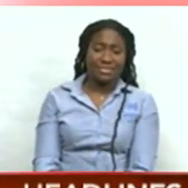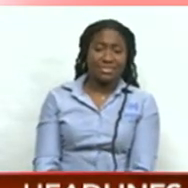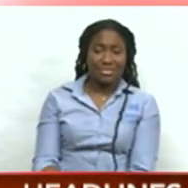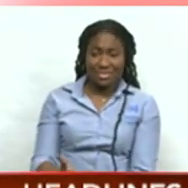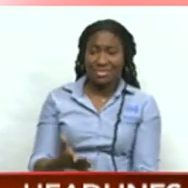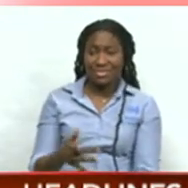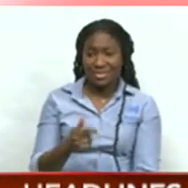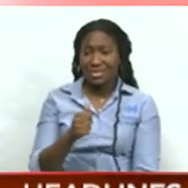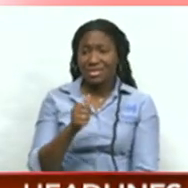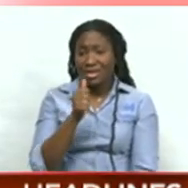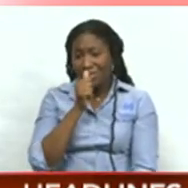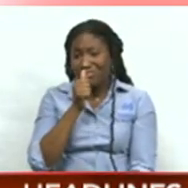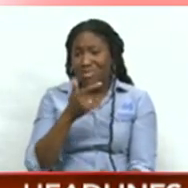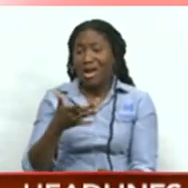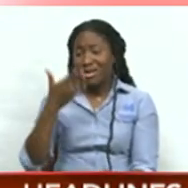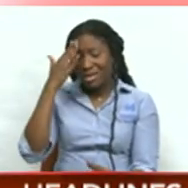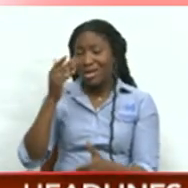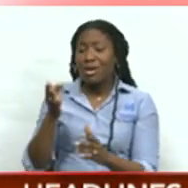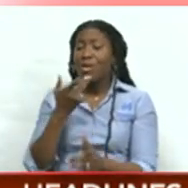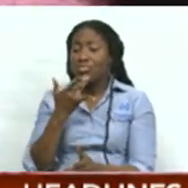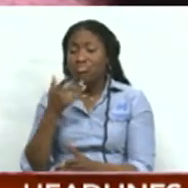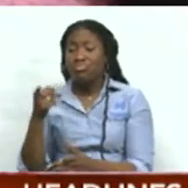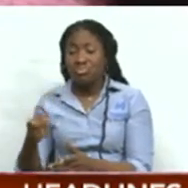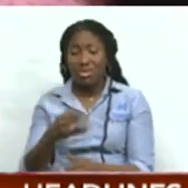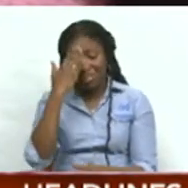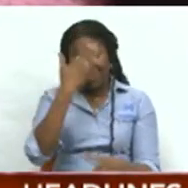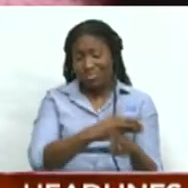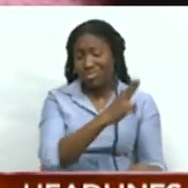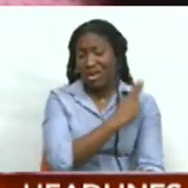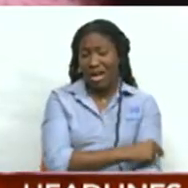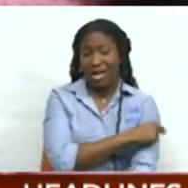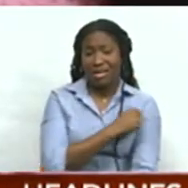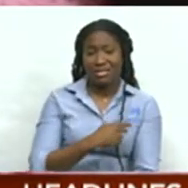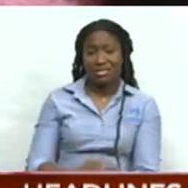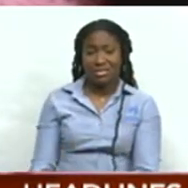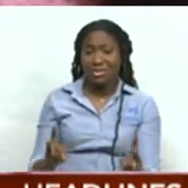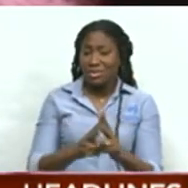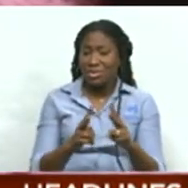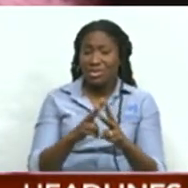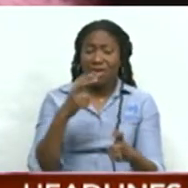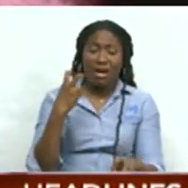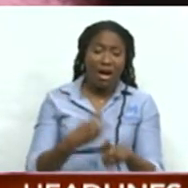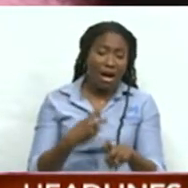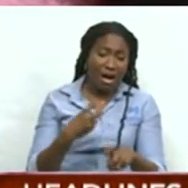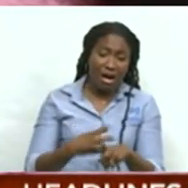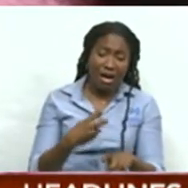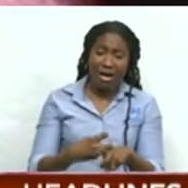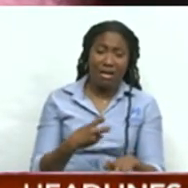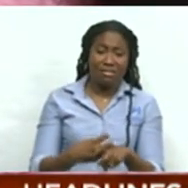people to the private sector. It's really, really hard to even step foot here, so